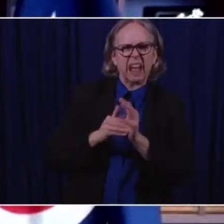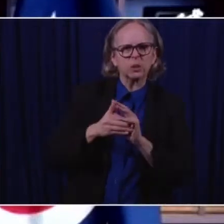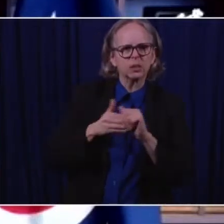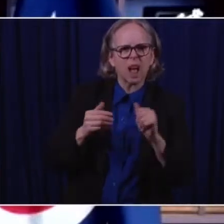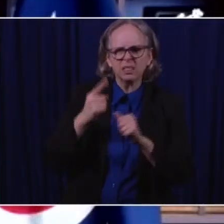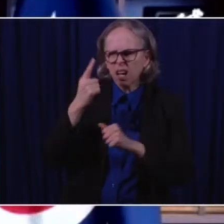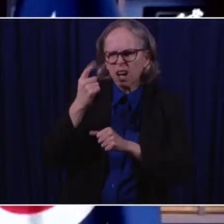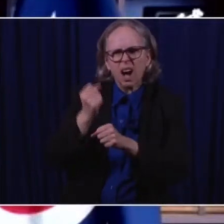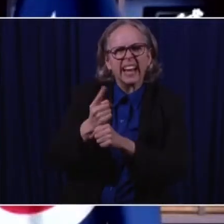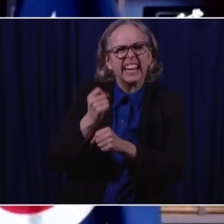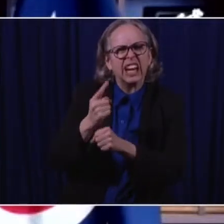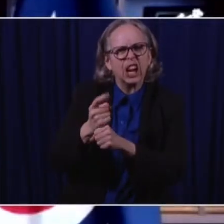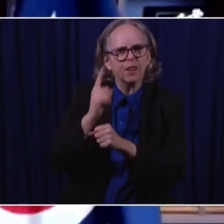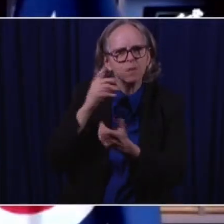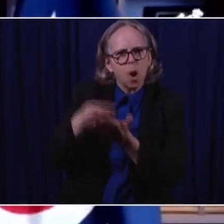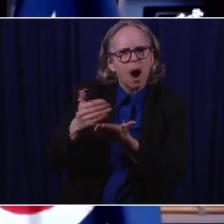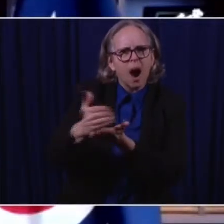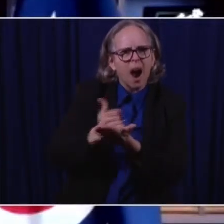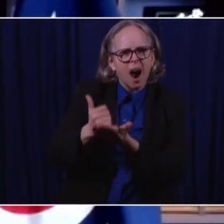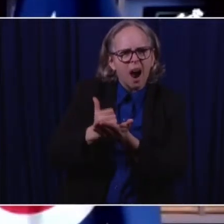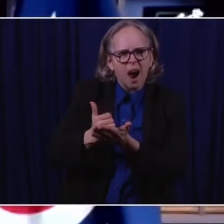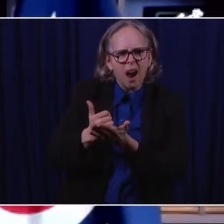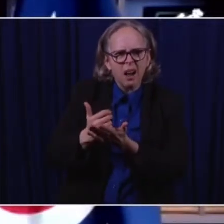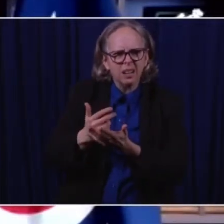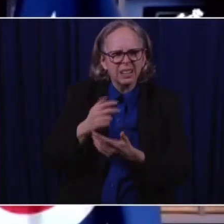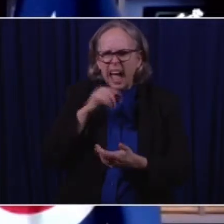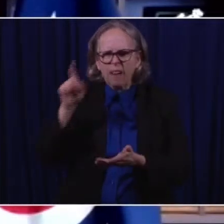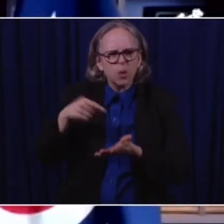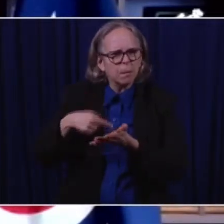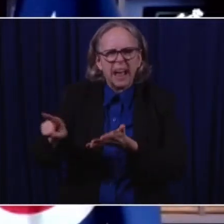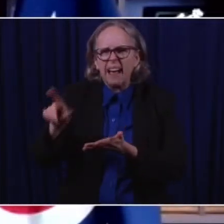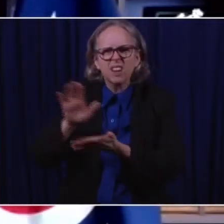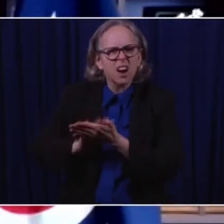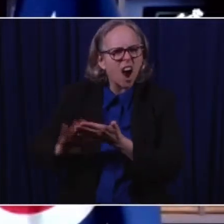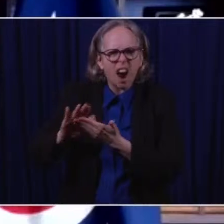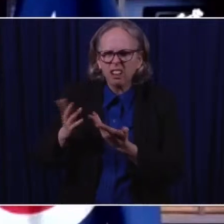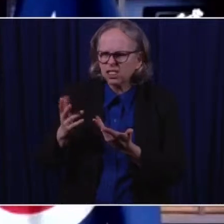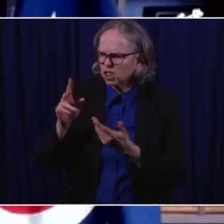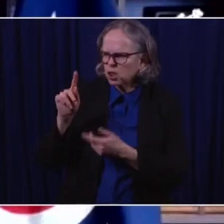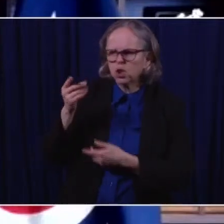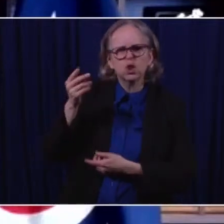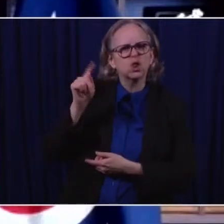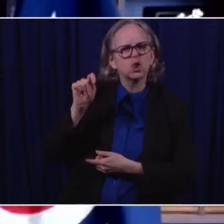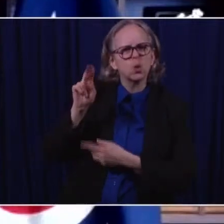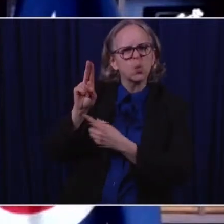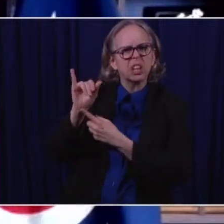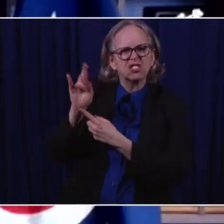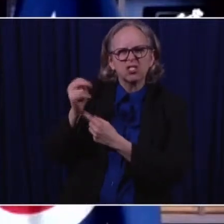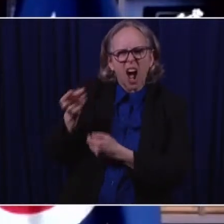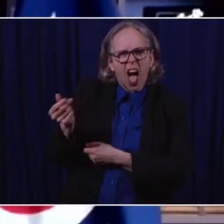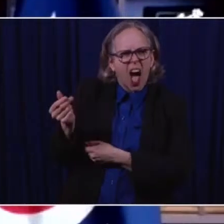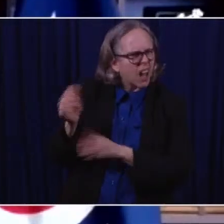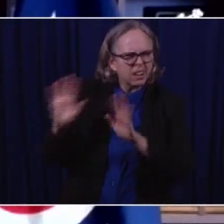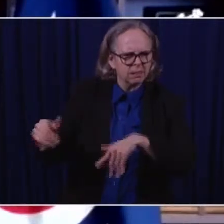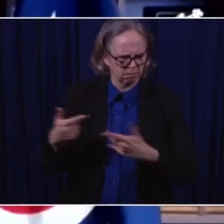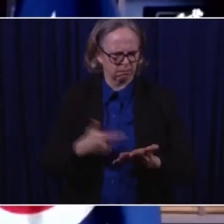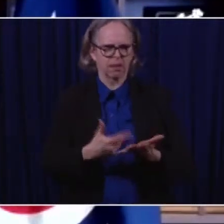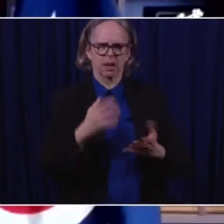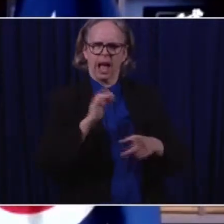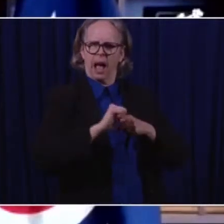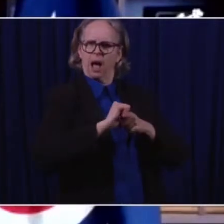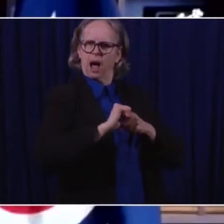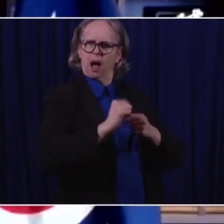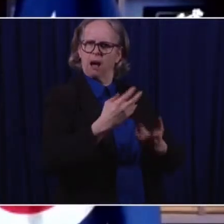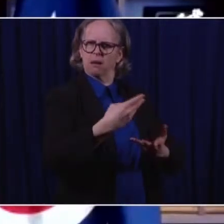tuition because these programs, you work with your employer to develop these skills. Ohio is